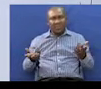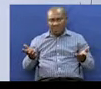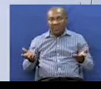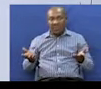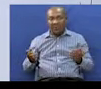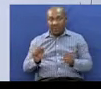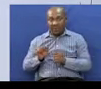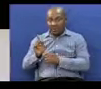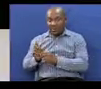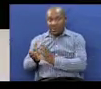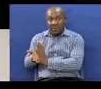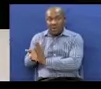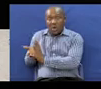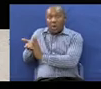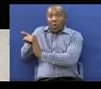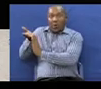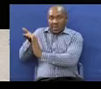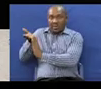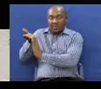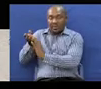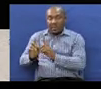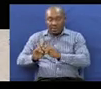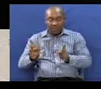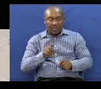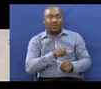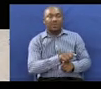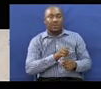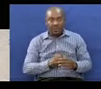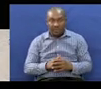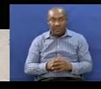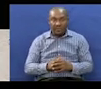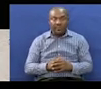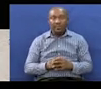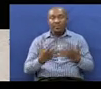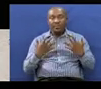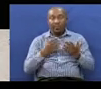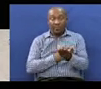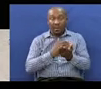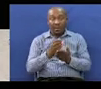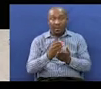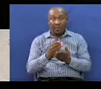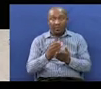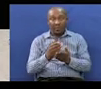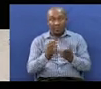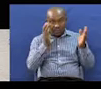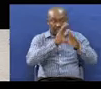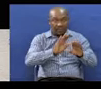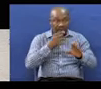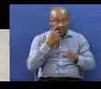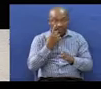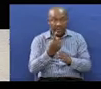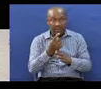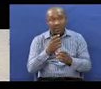a glowing sprint. After knowing the chemical test of oxygen, let's go and see the chemical